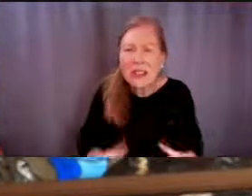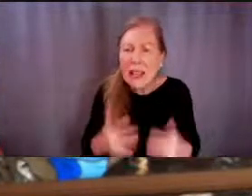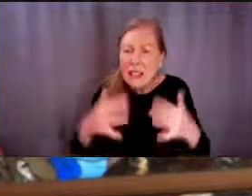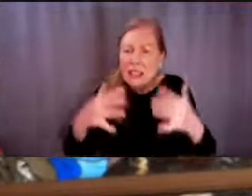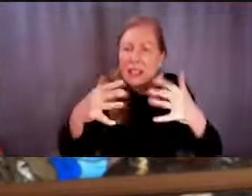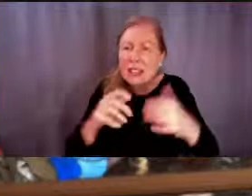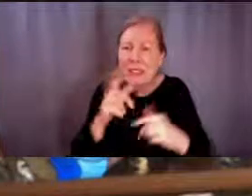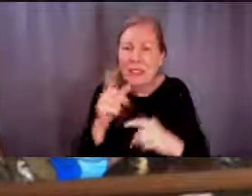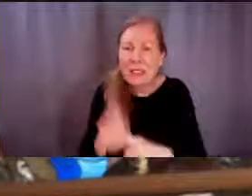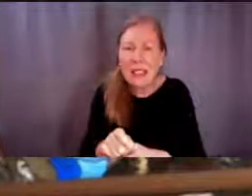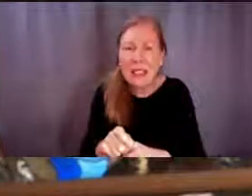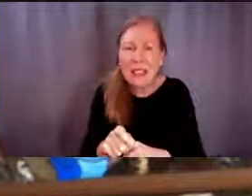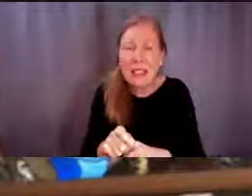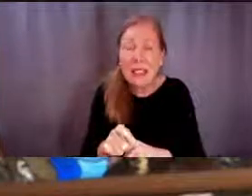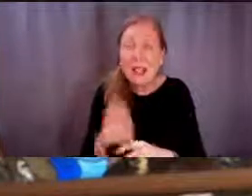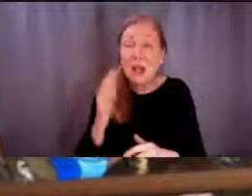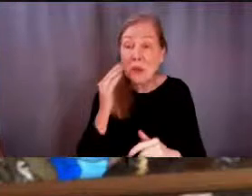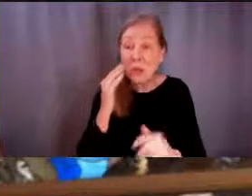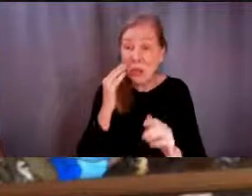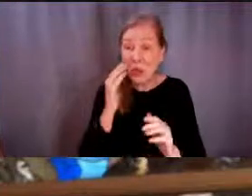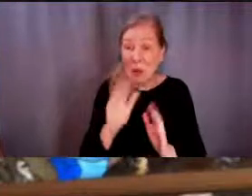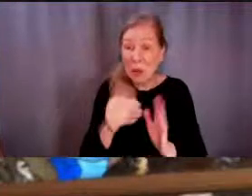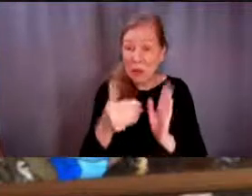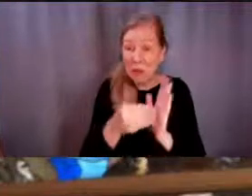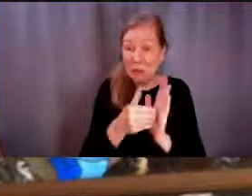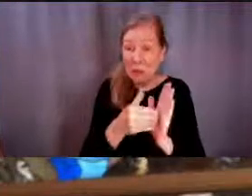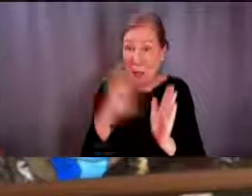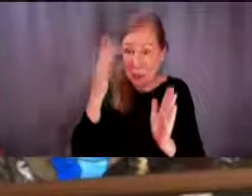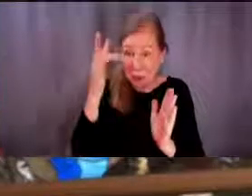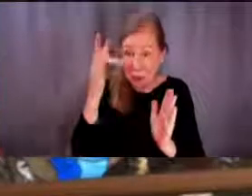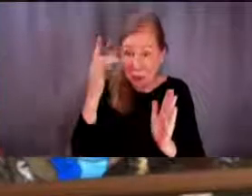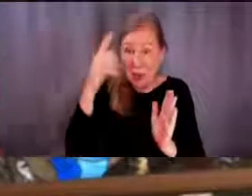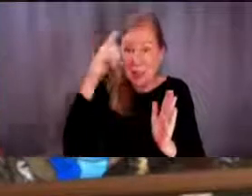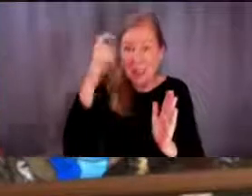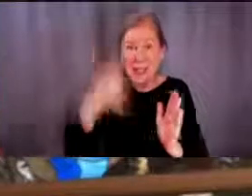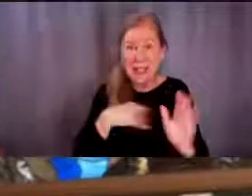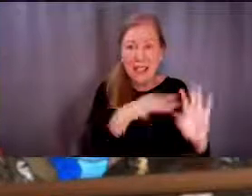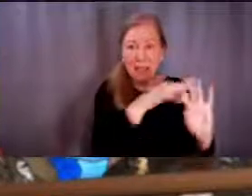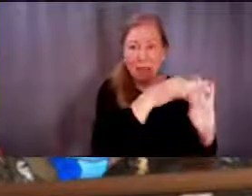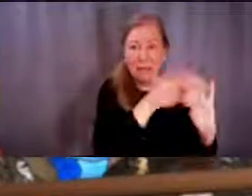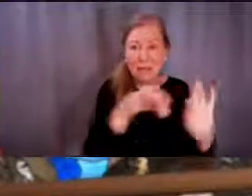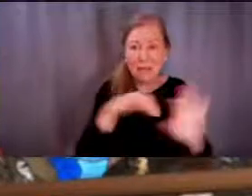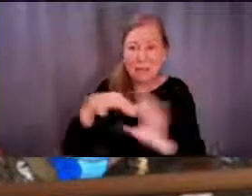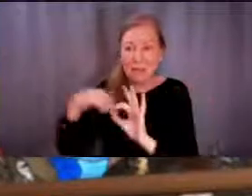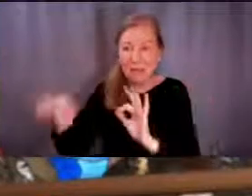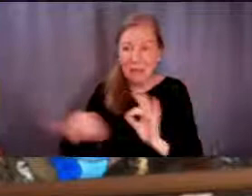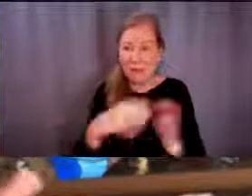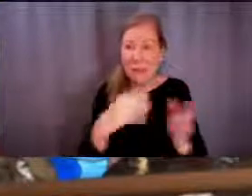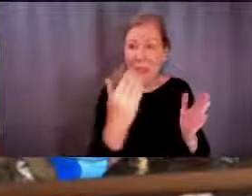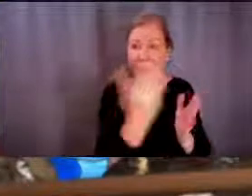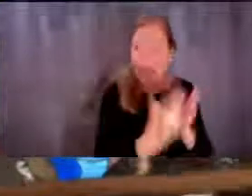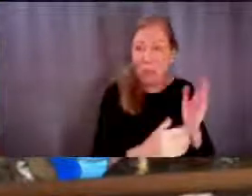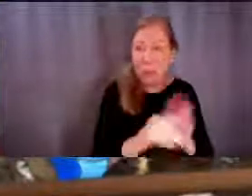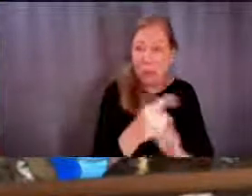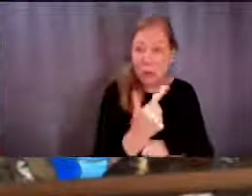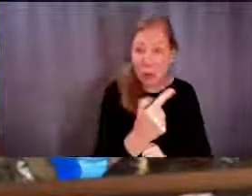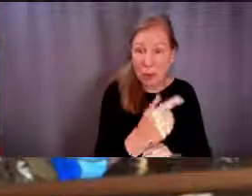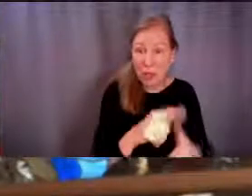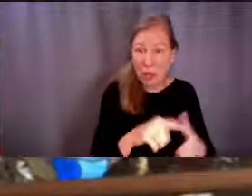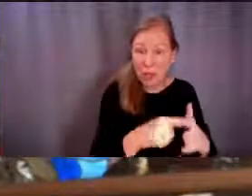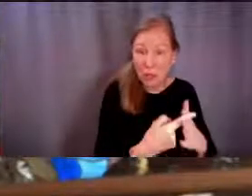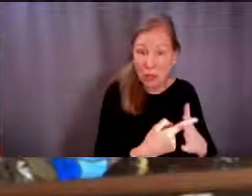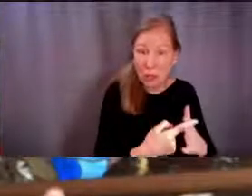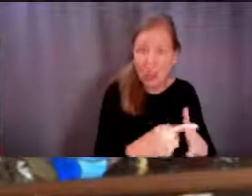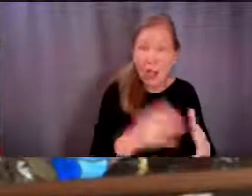nifty little literary devices that we call bookends. Verse 21 starts with, do you not know? Have you